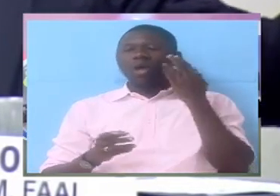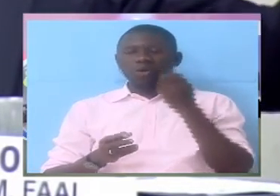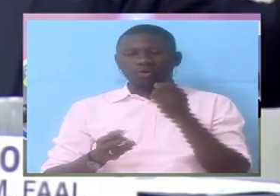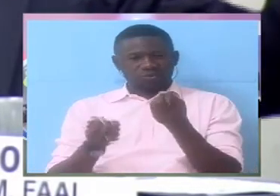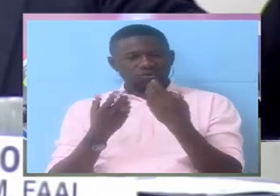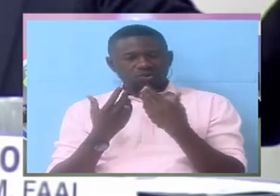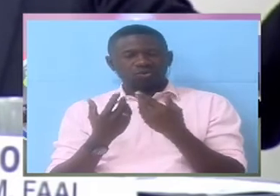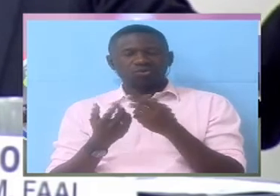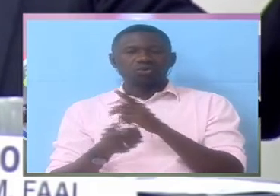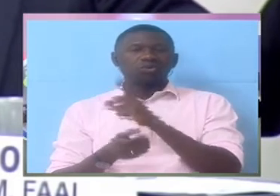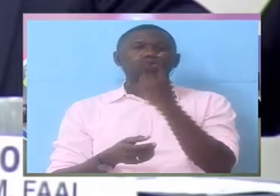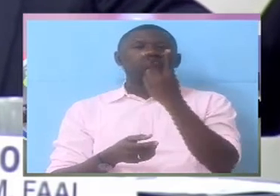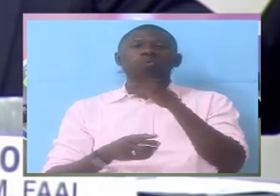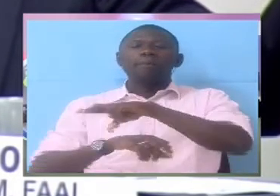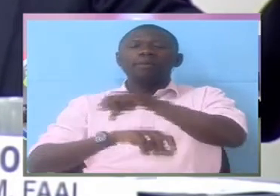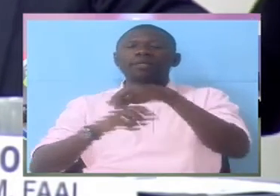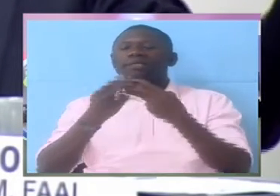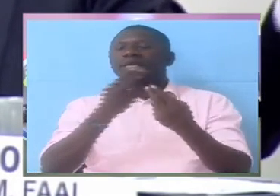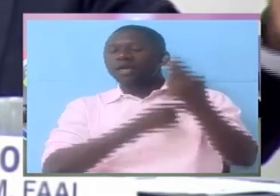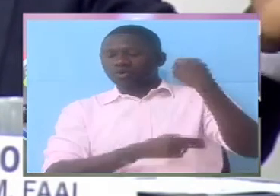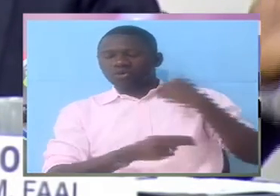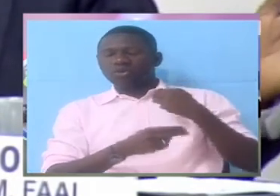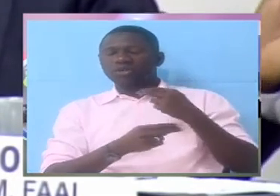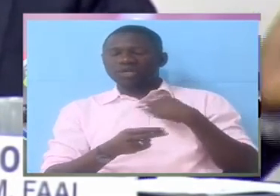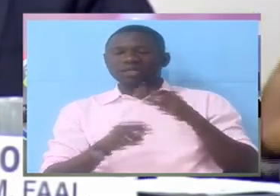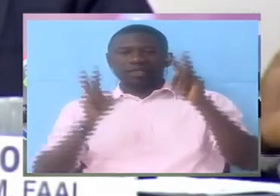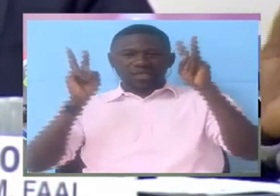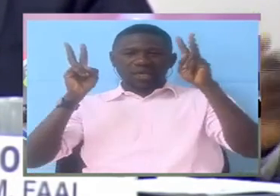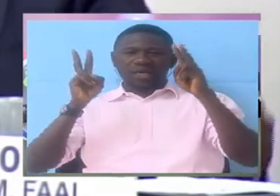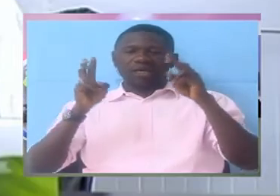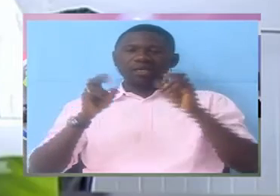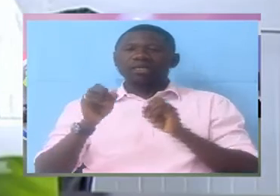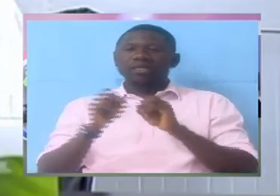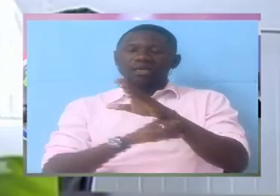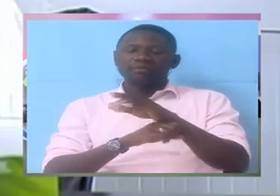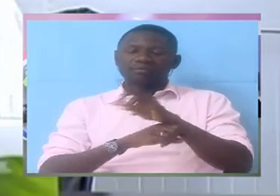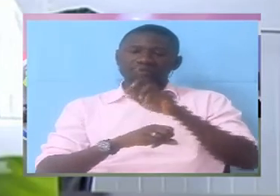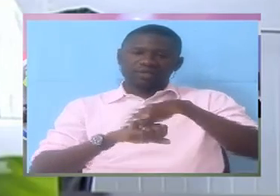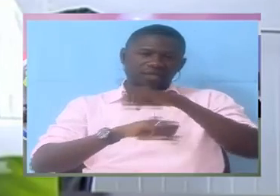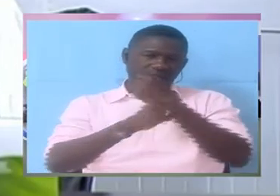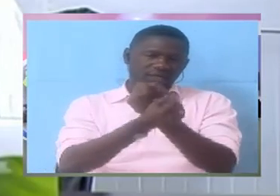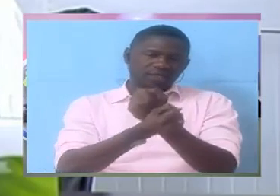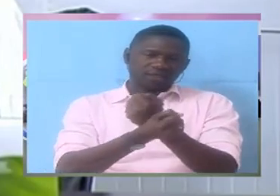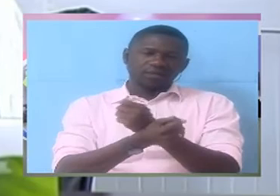gave instructions for the arrest, that was not true.